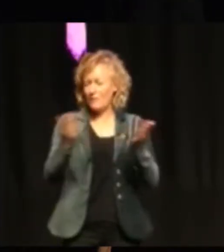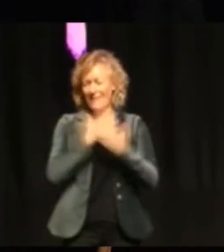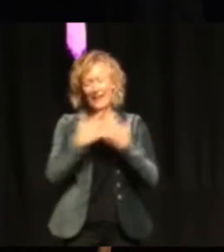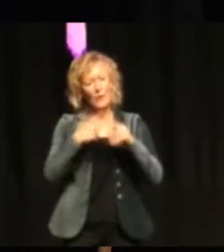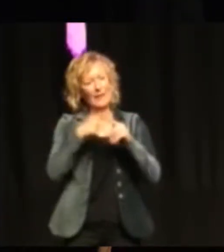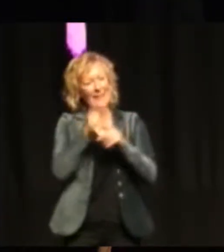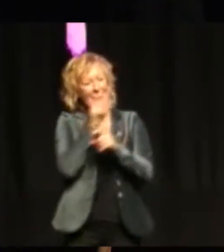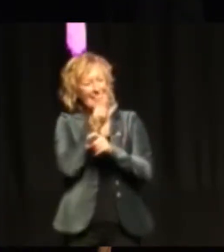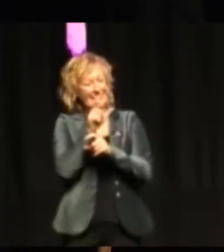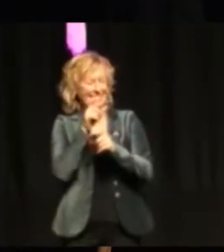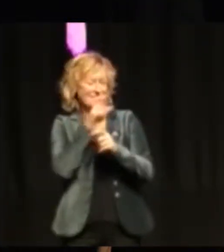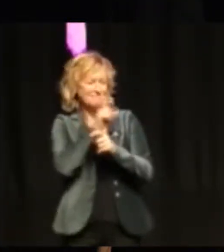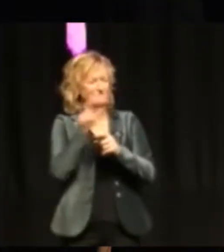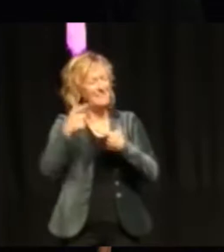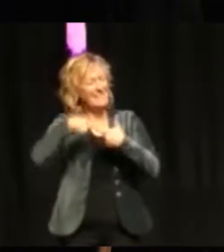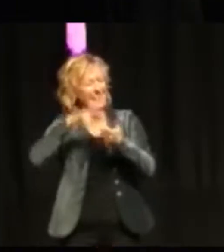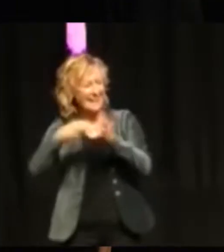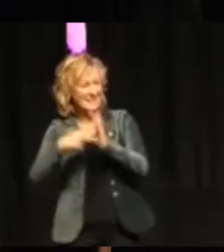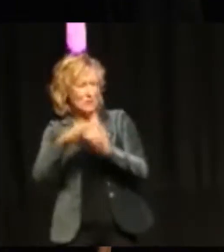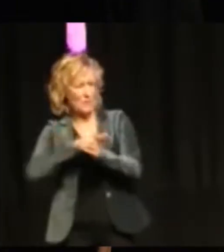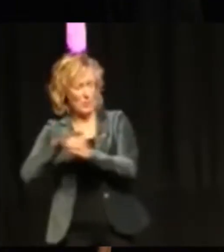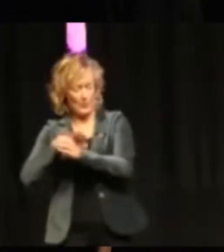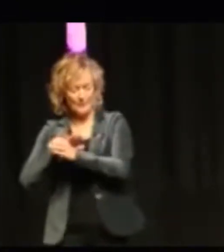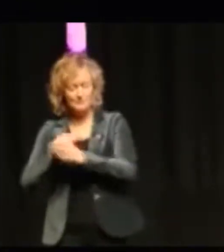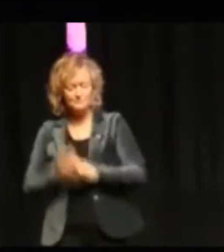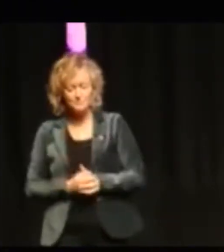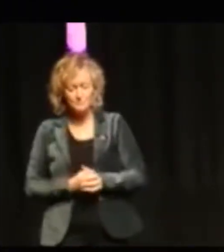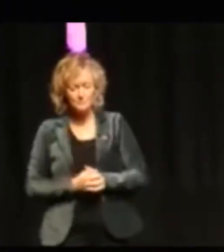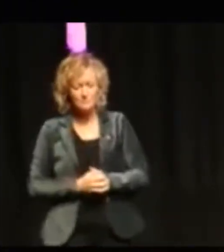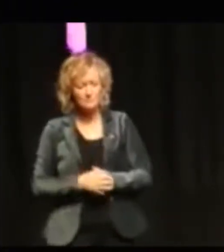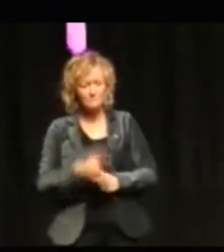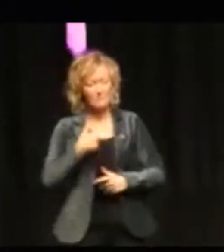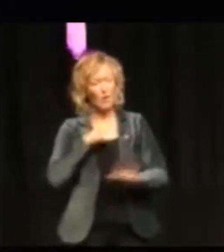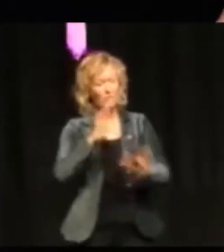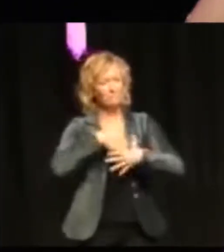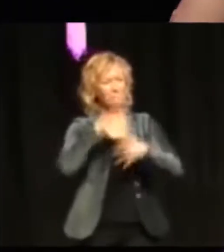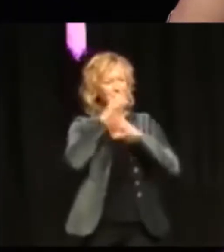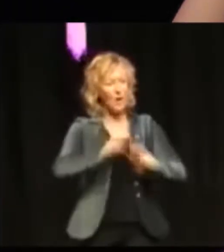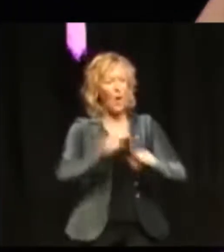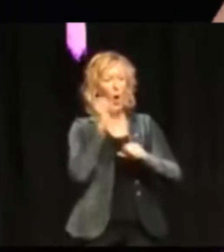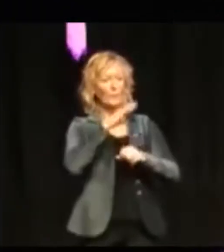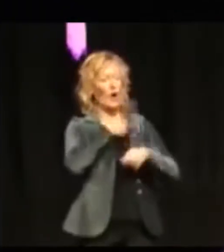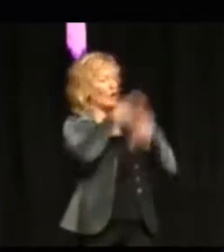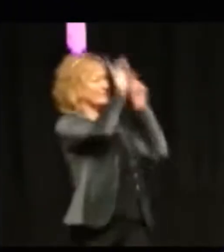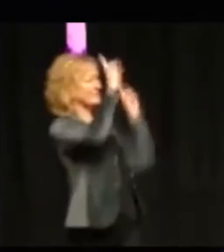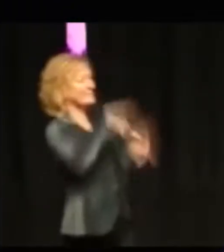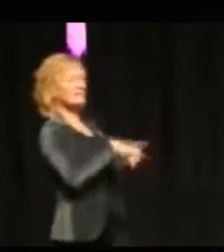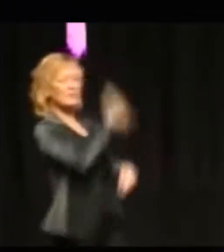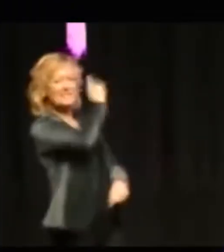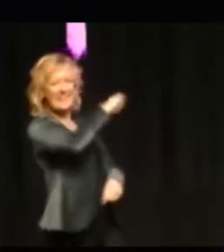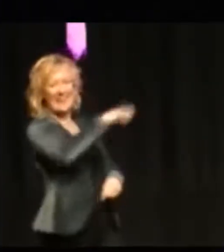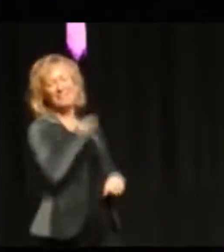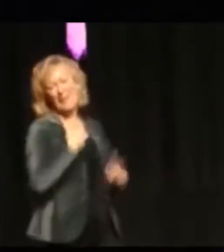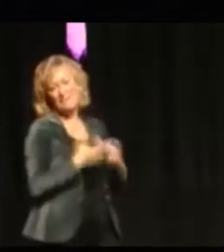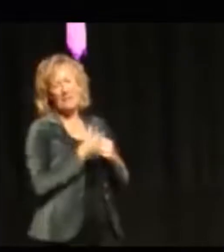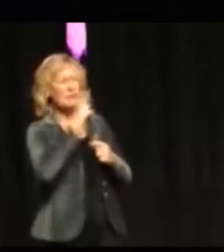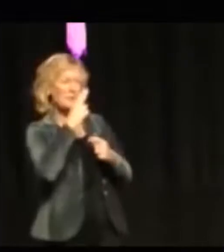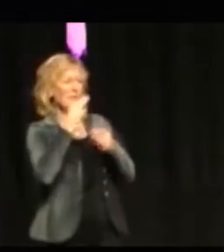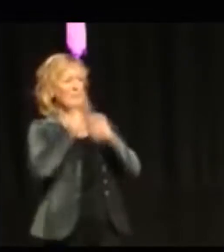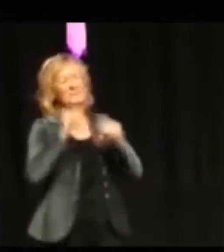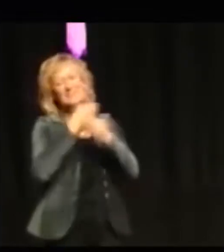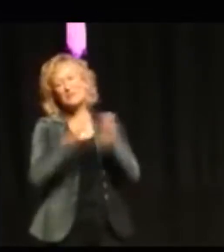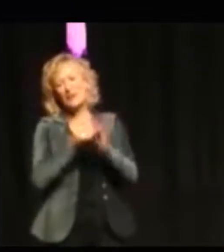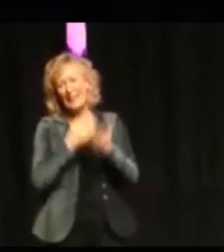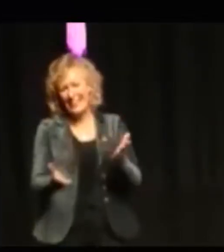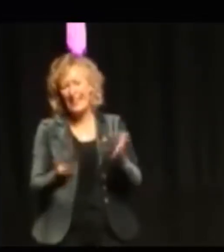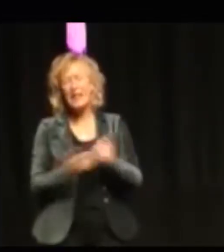terms. And in my professor mode, if I had a blackboard right now, I'd be writing on it. So please